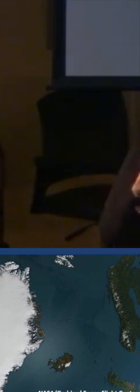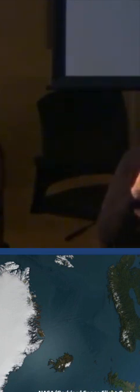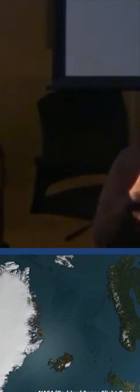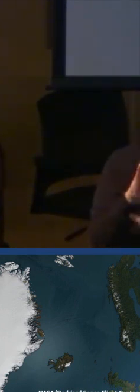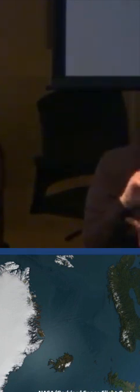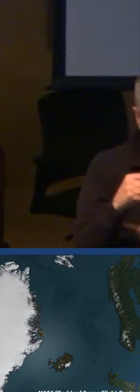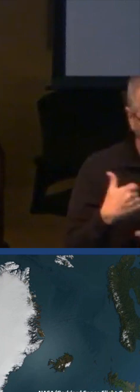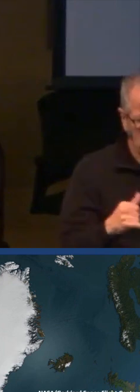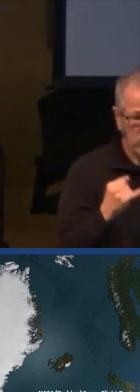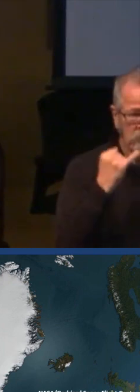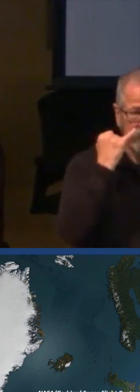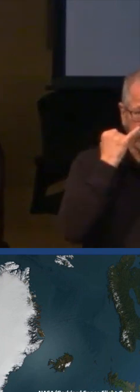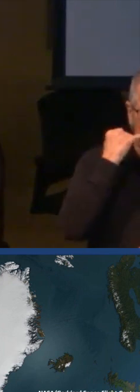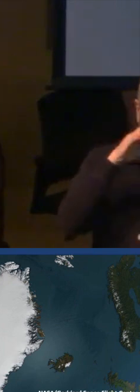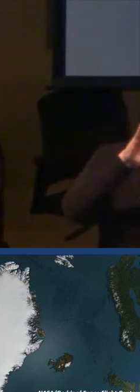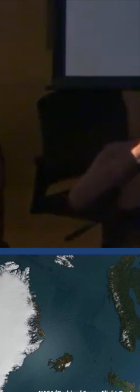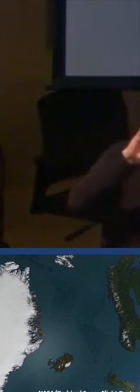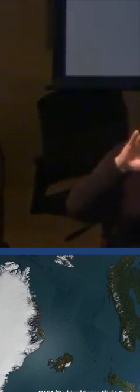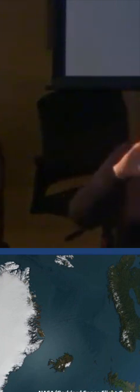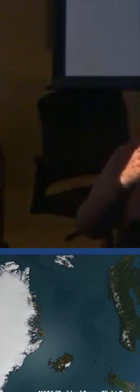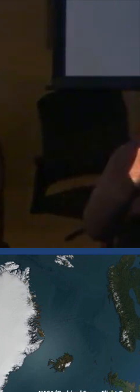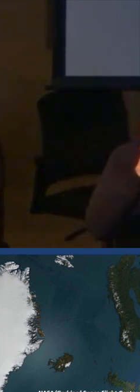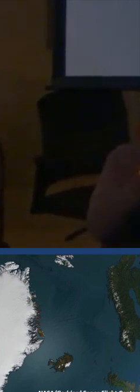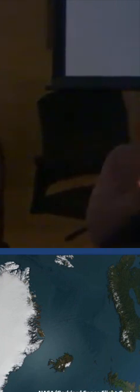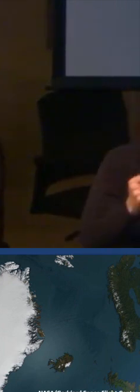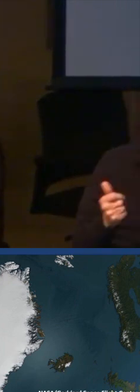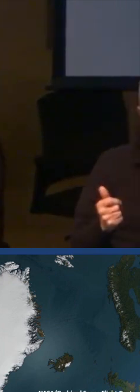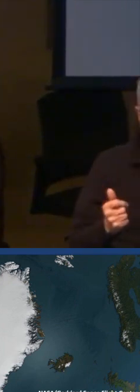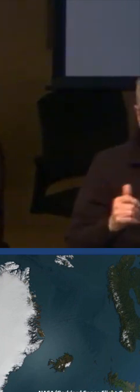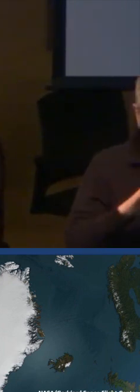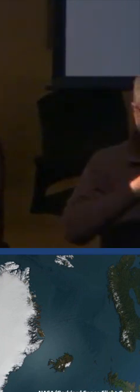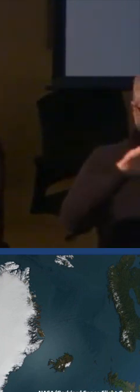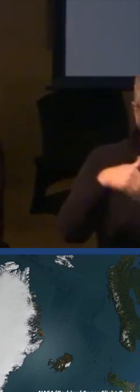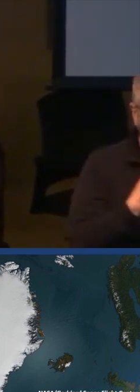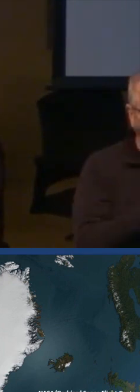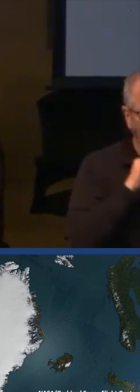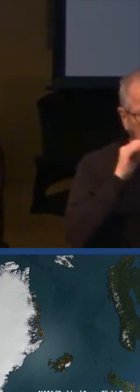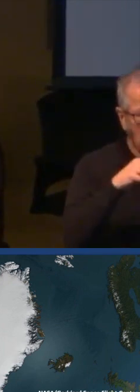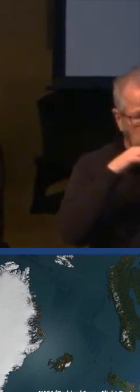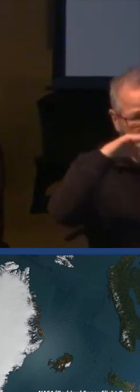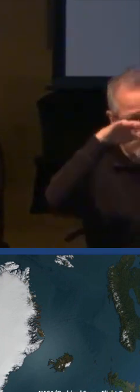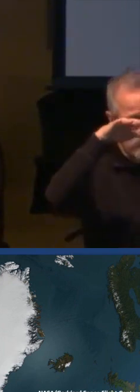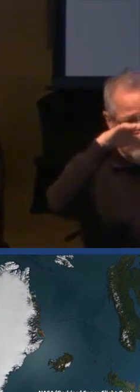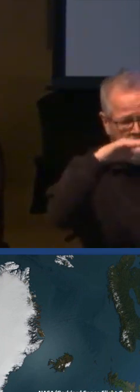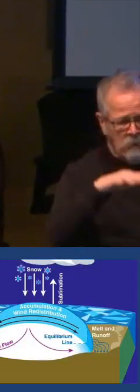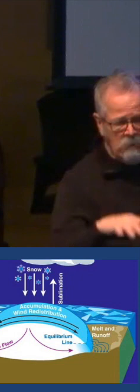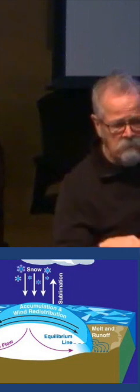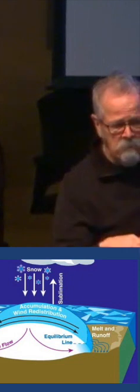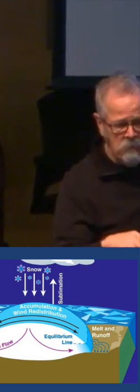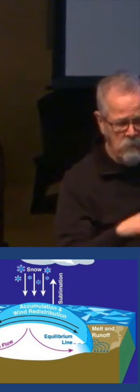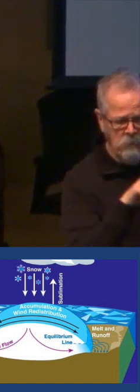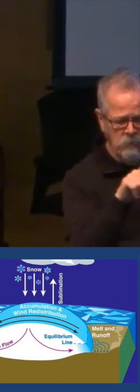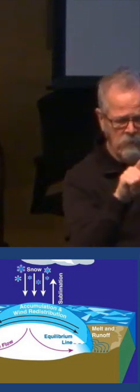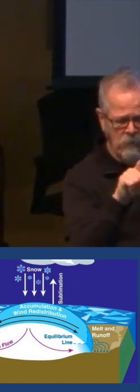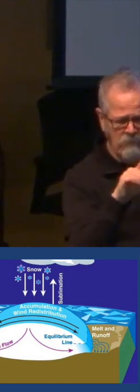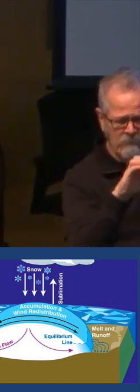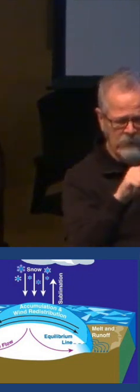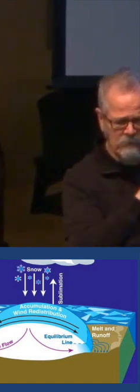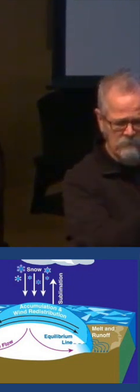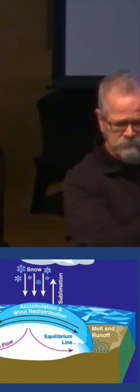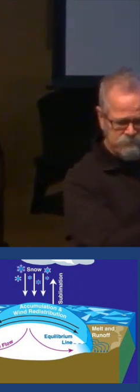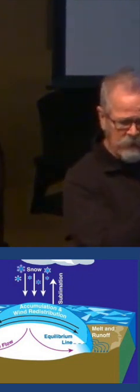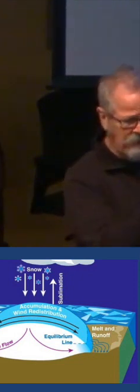And to think of it as a mass of ice doesn't really do it justice, because the ice is in